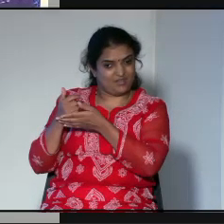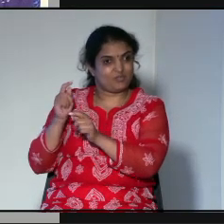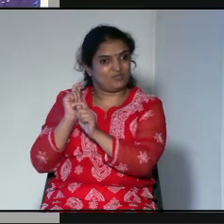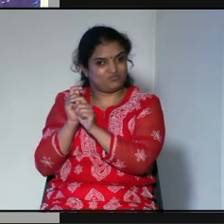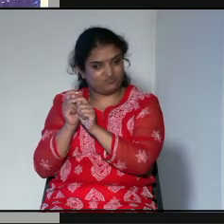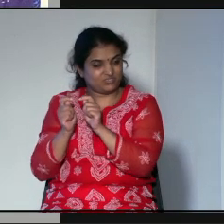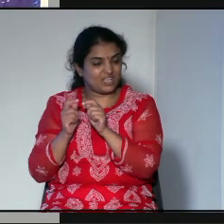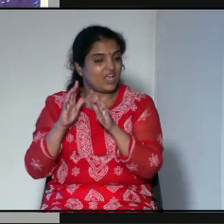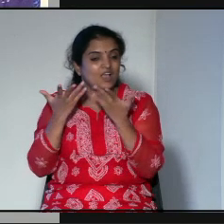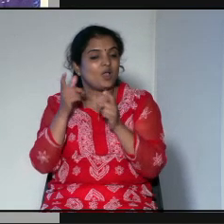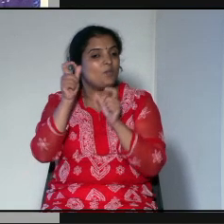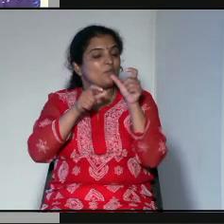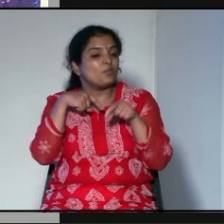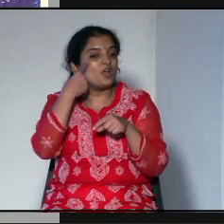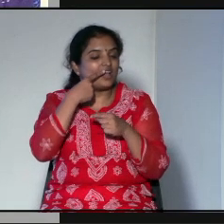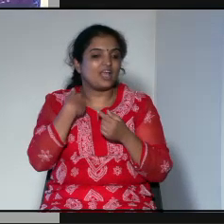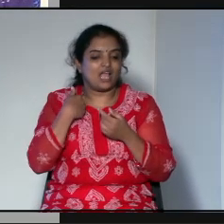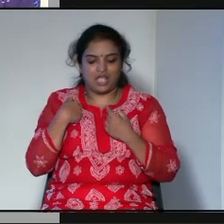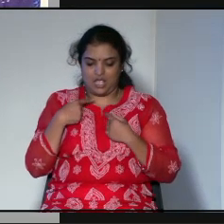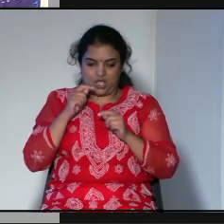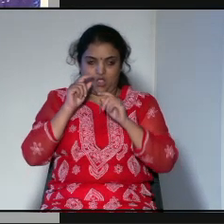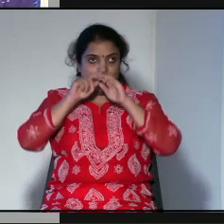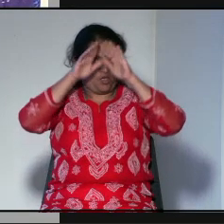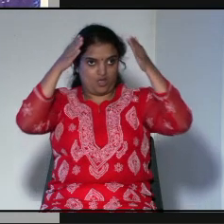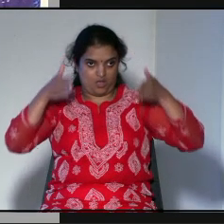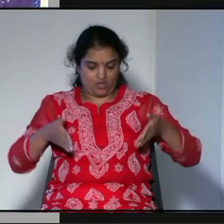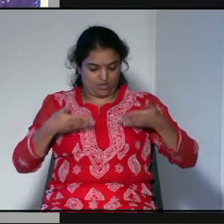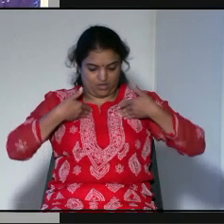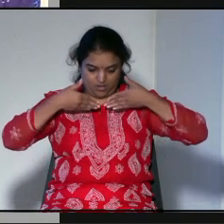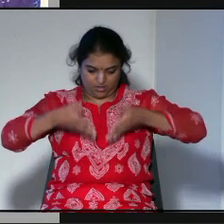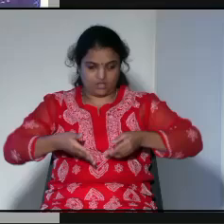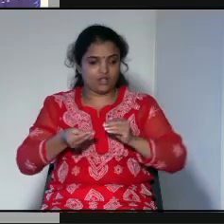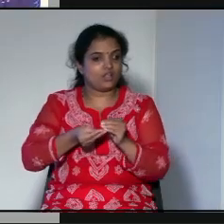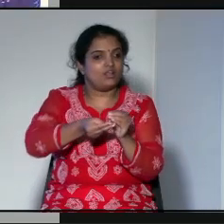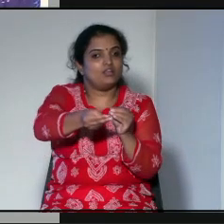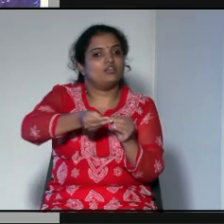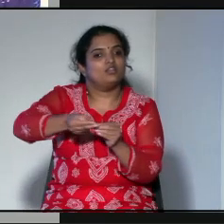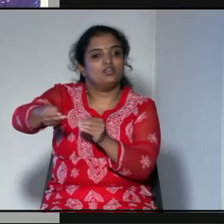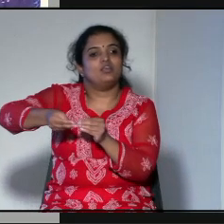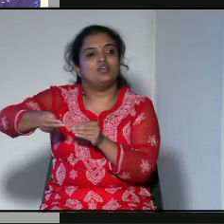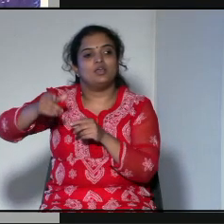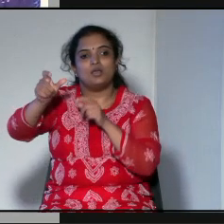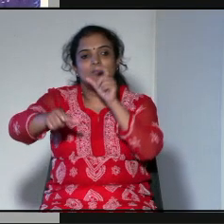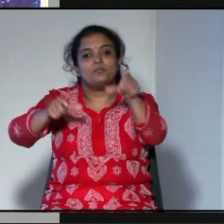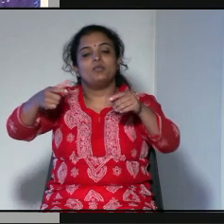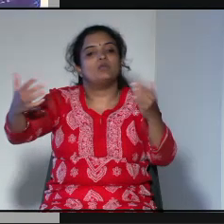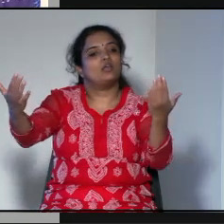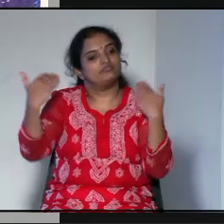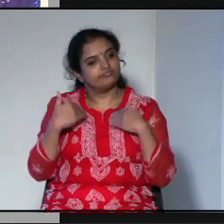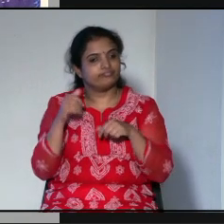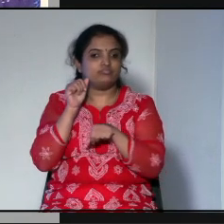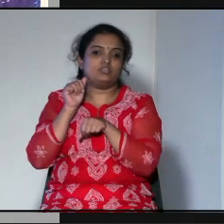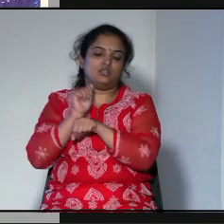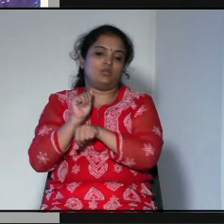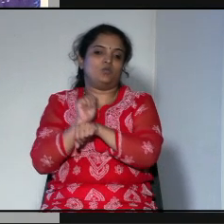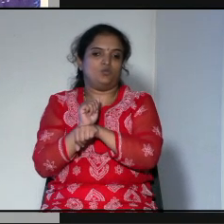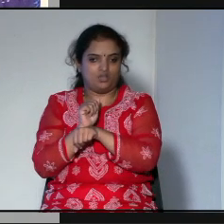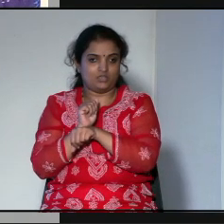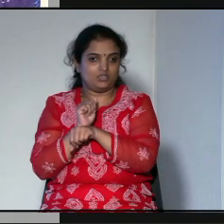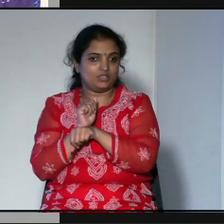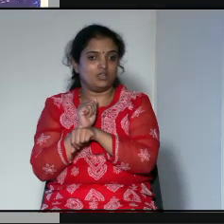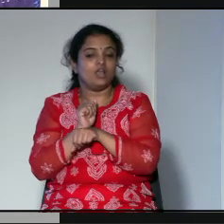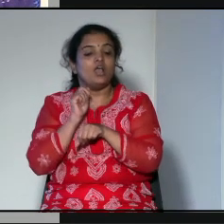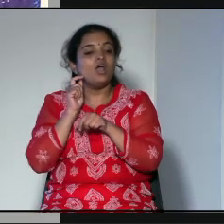the locality, without any inherited skills in clay or metal sculpting. What they offered was